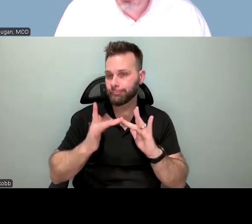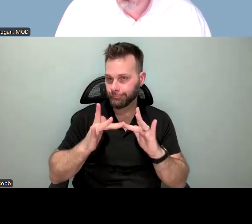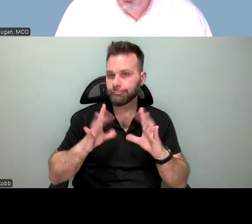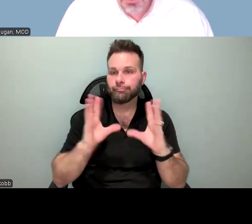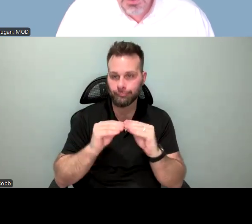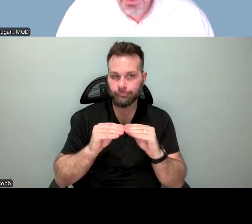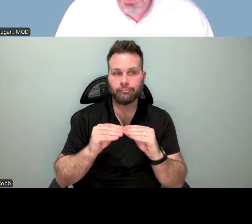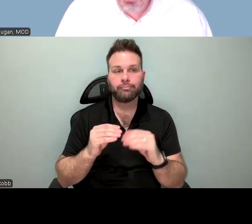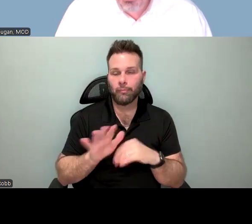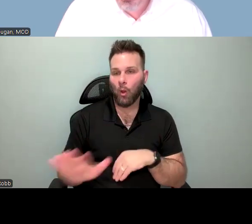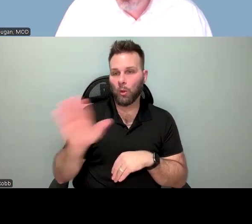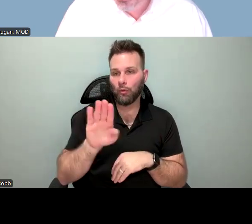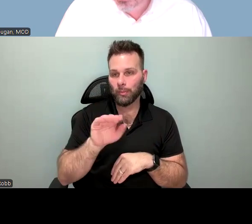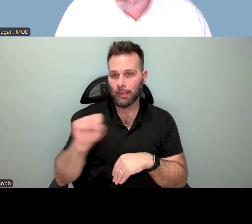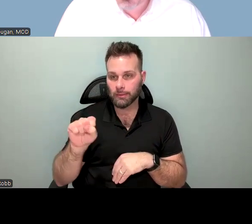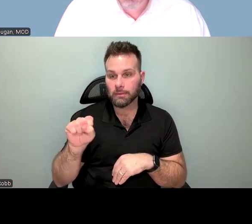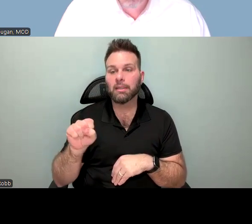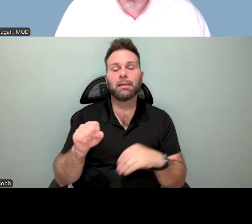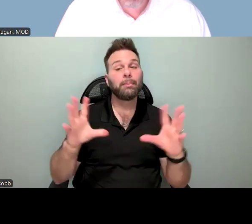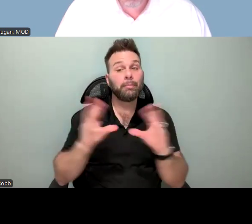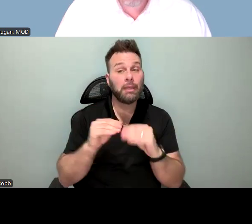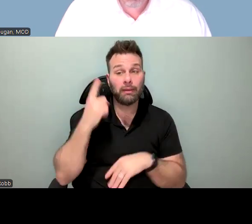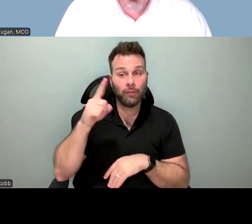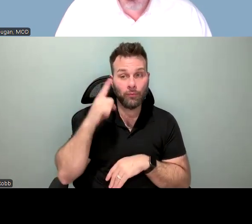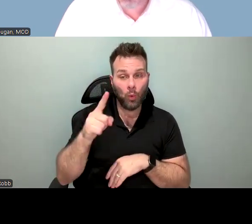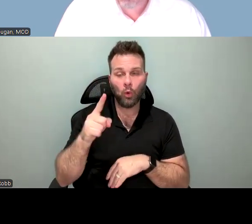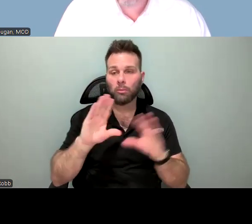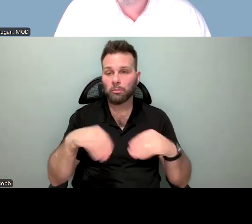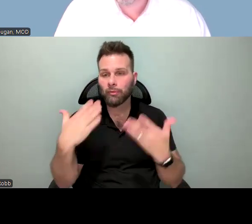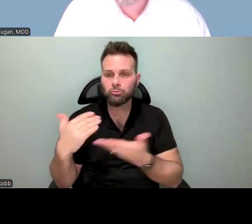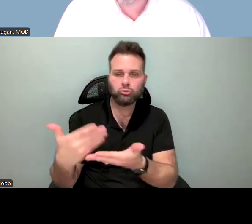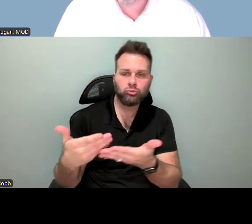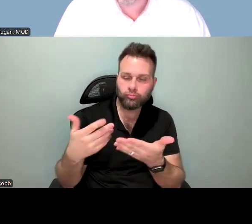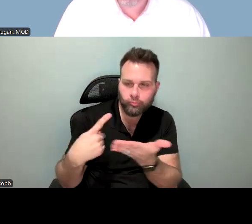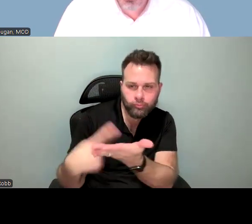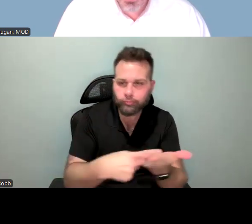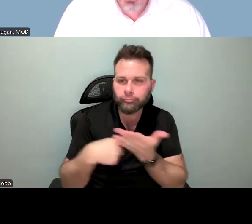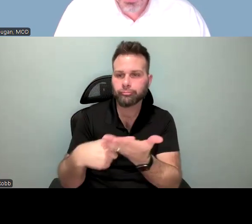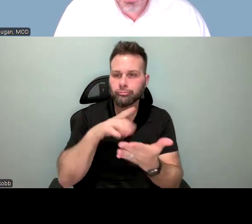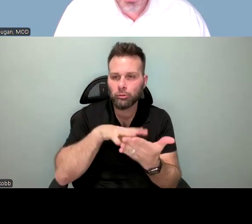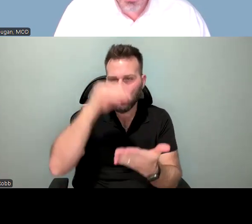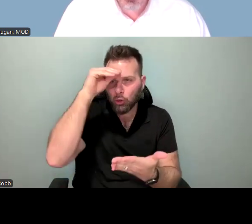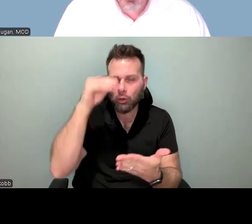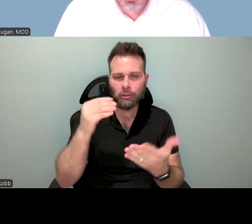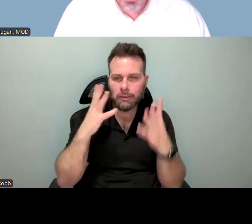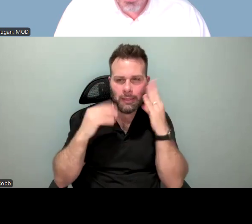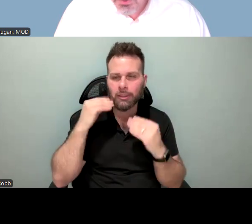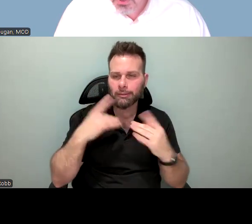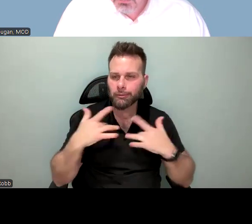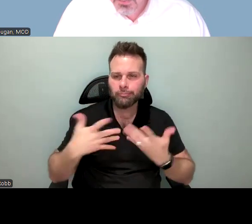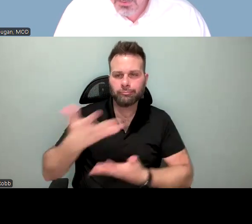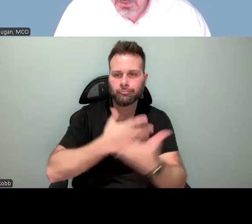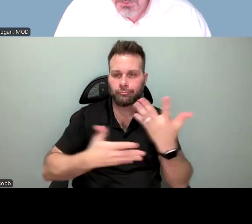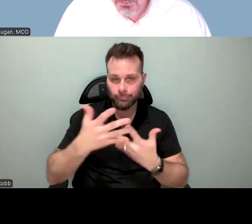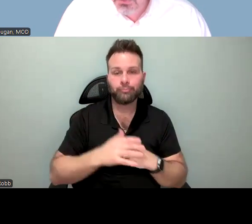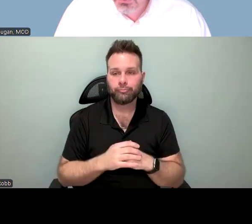Commonwealth. These statewide meetings are designed to provide essential platforms for collaboration, learning, and networking, among other CODs. This